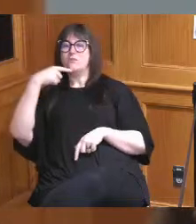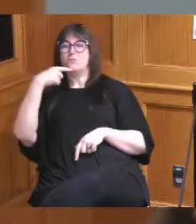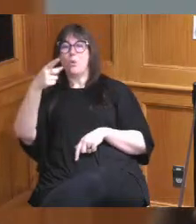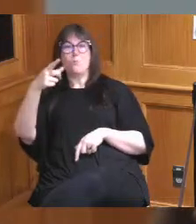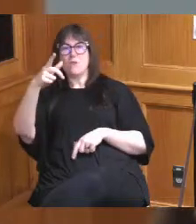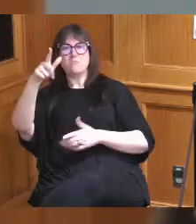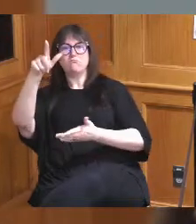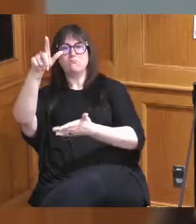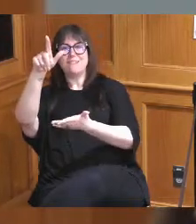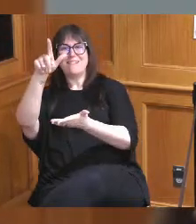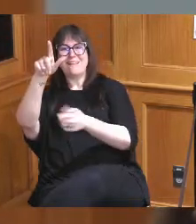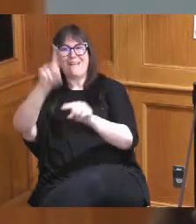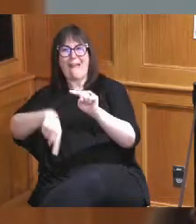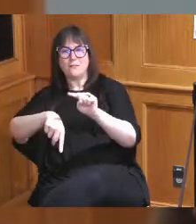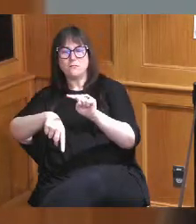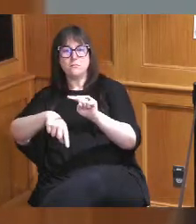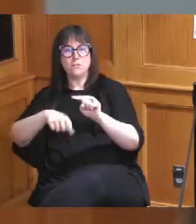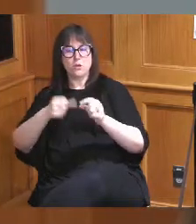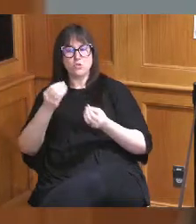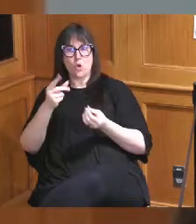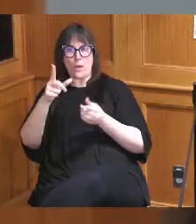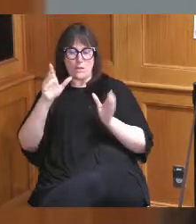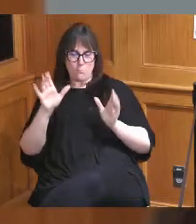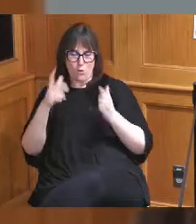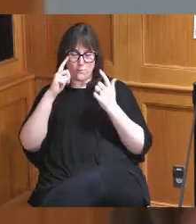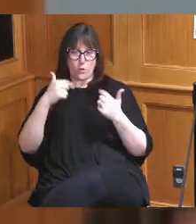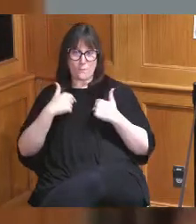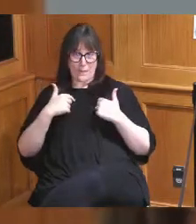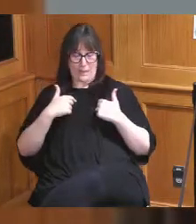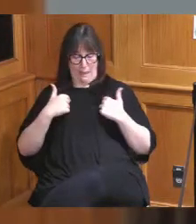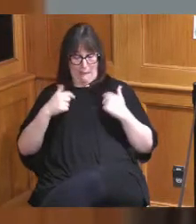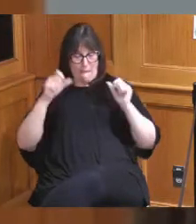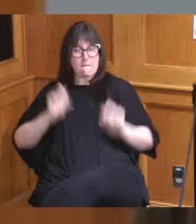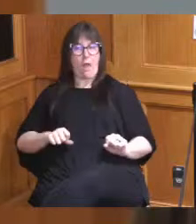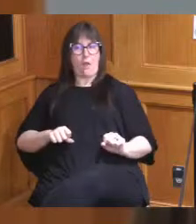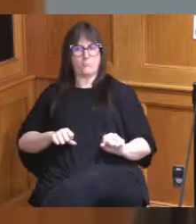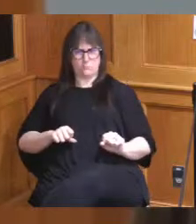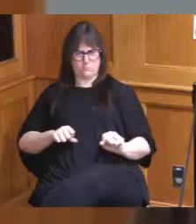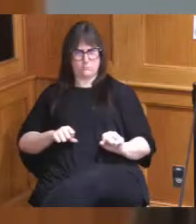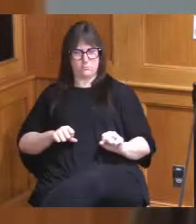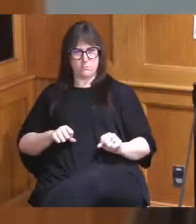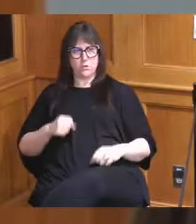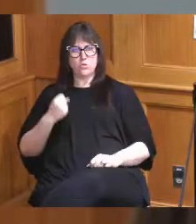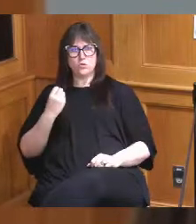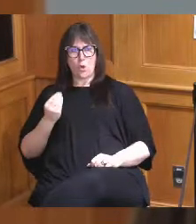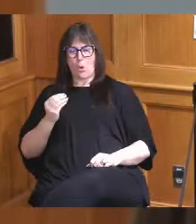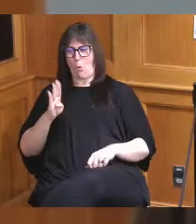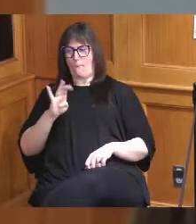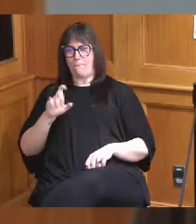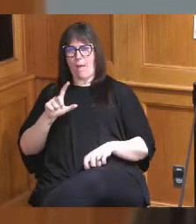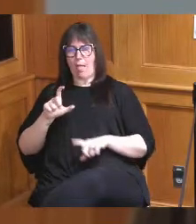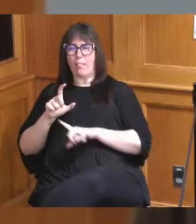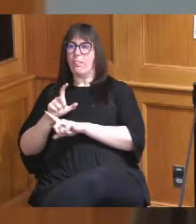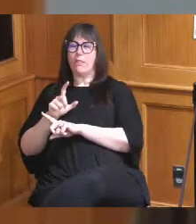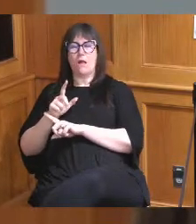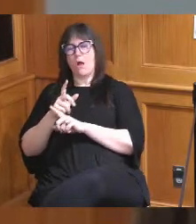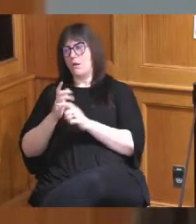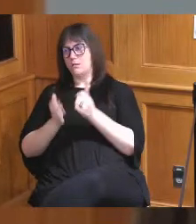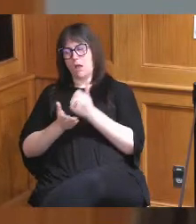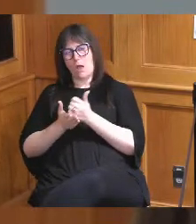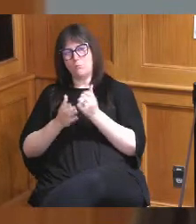can. And so, Mr. Bell has been so helpful.